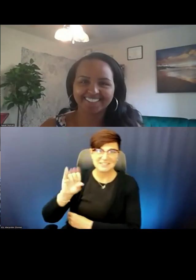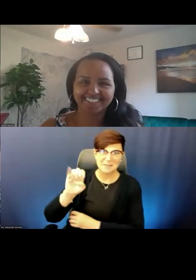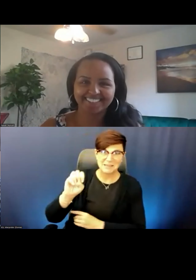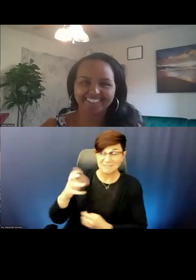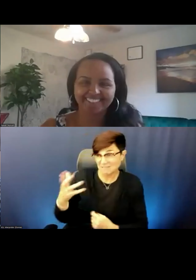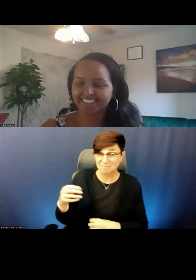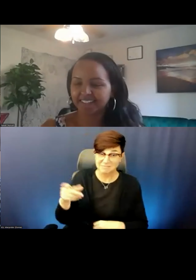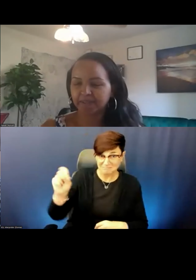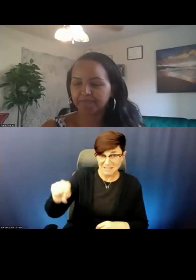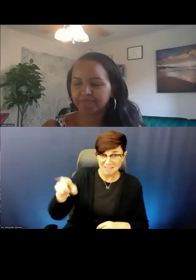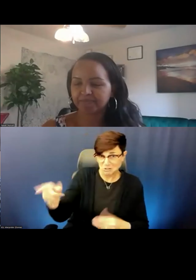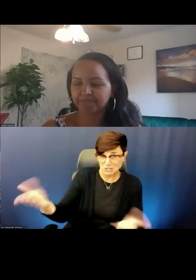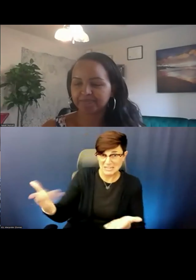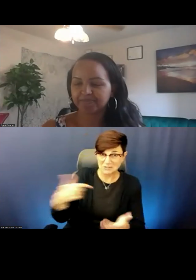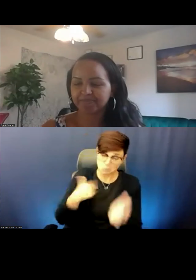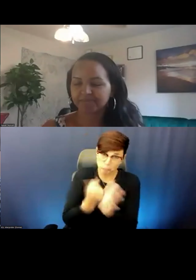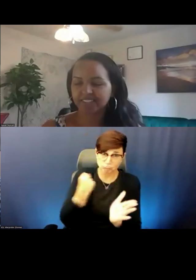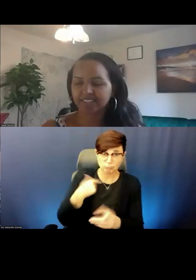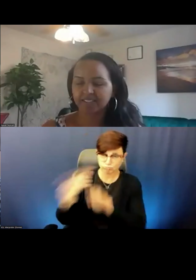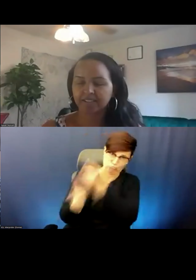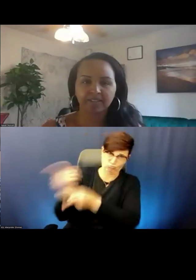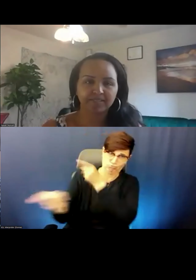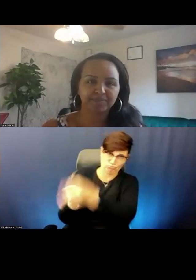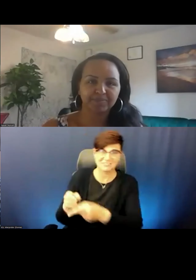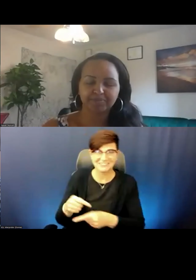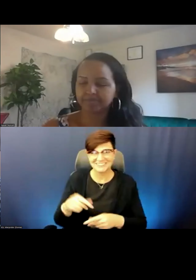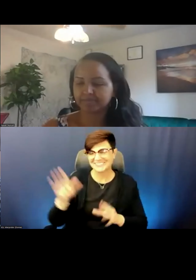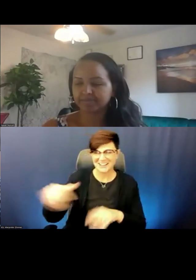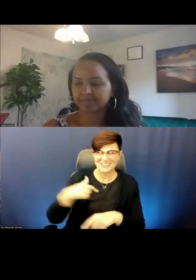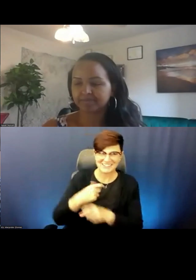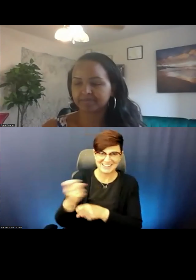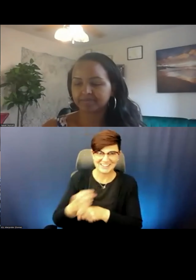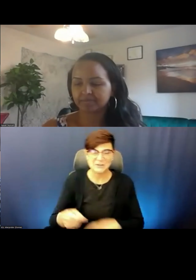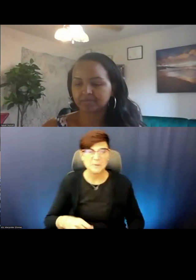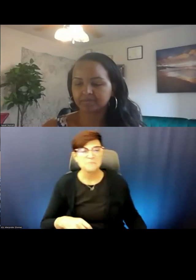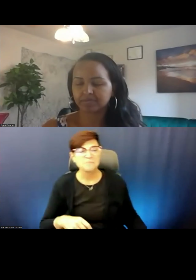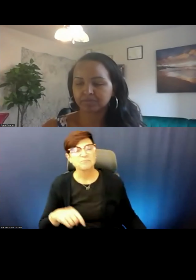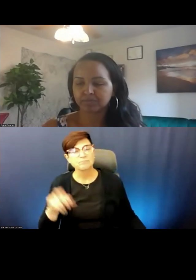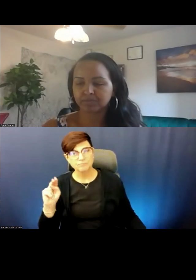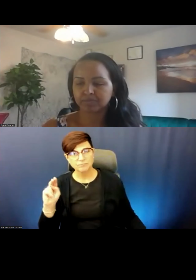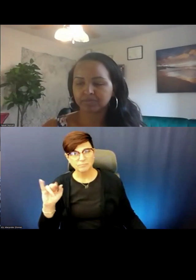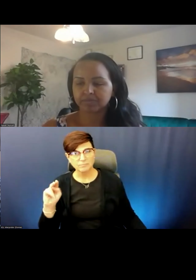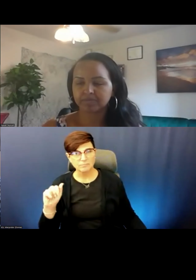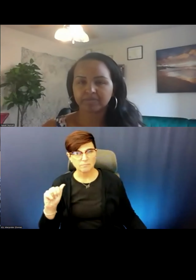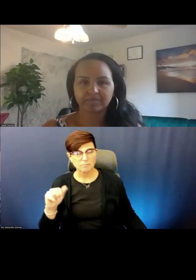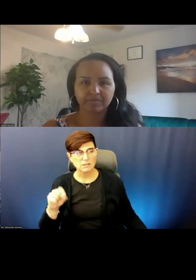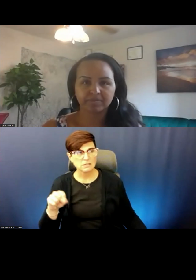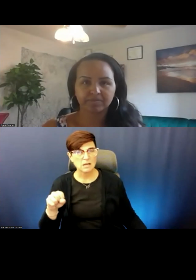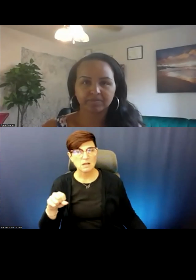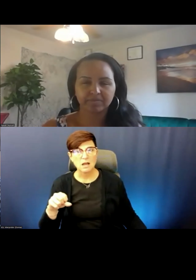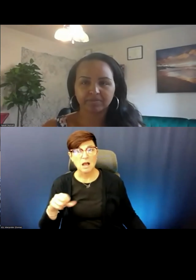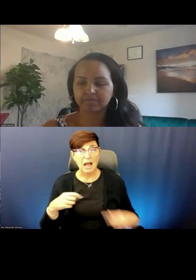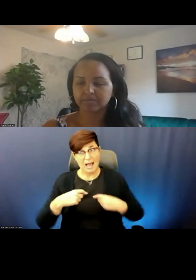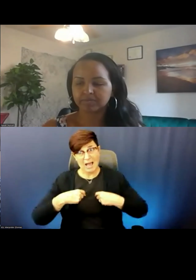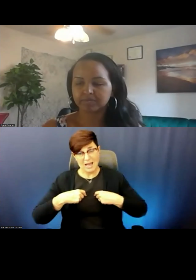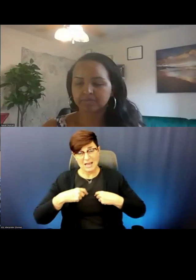So anyway, no, I heard you. I've been reflecting on all of this. First of all, I think I said fair just because I've